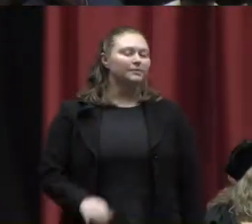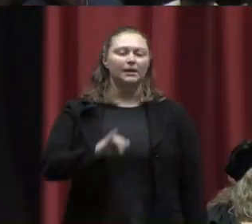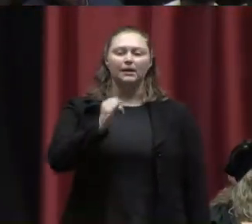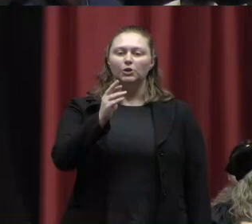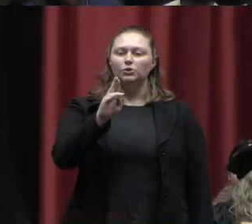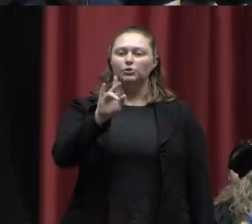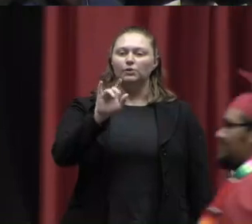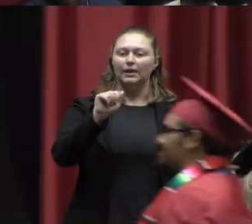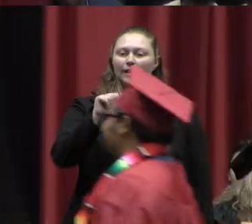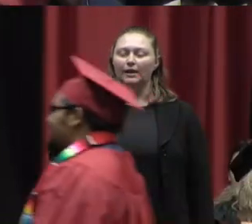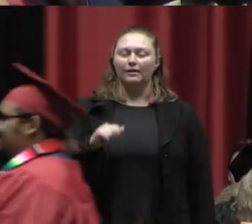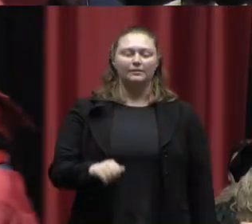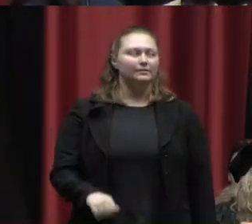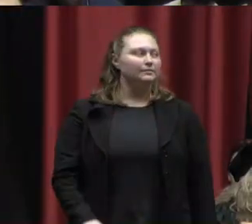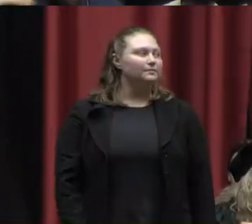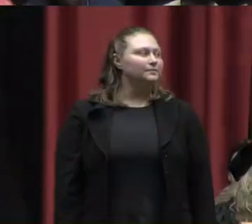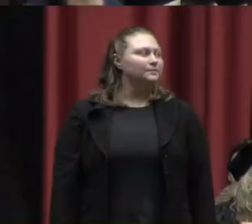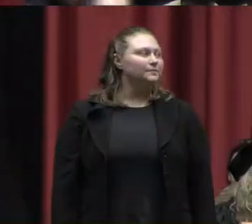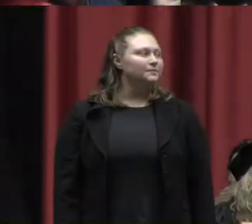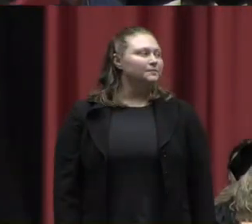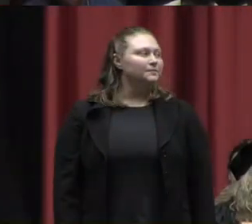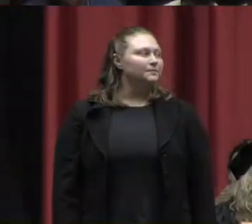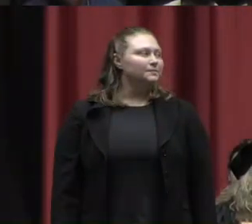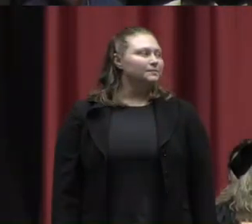Julia Avila.